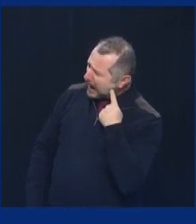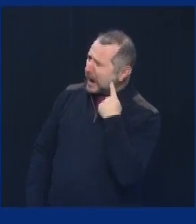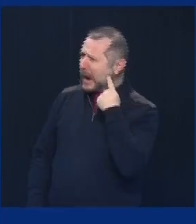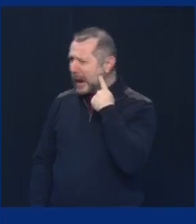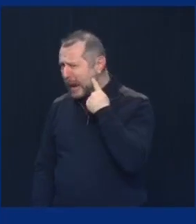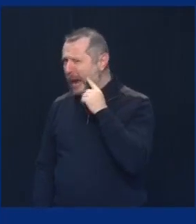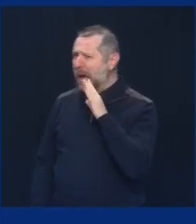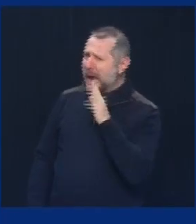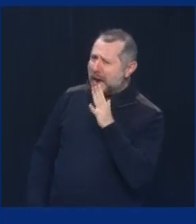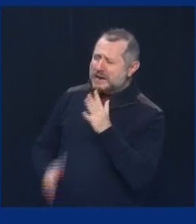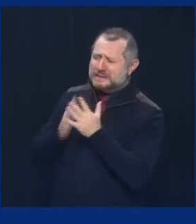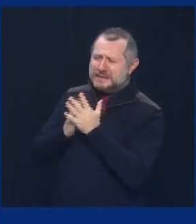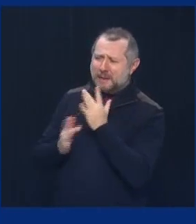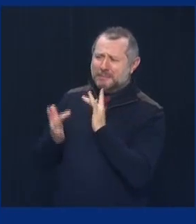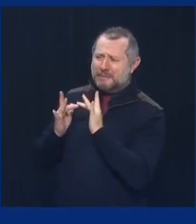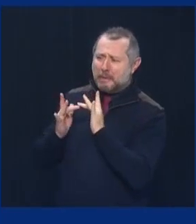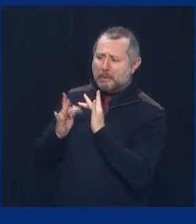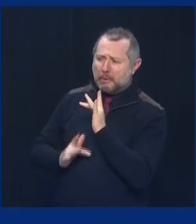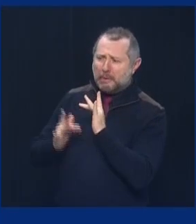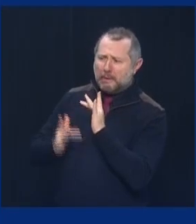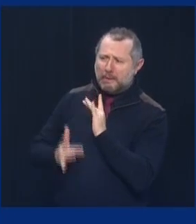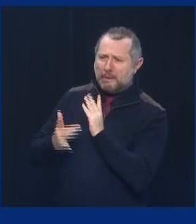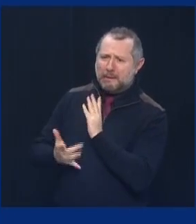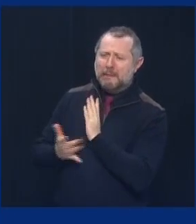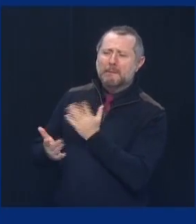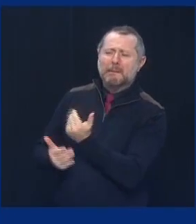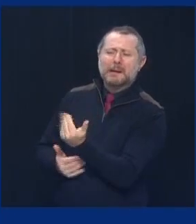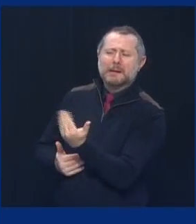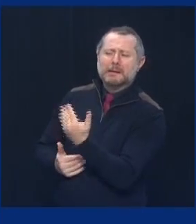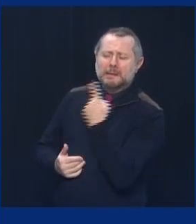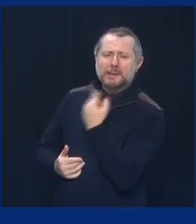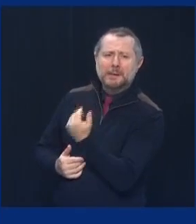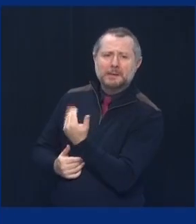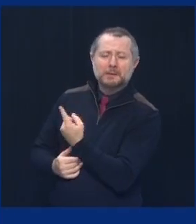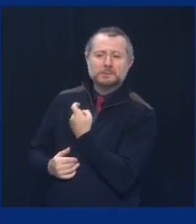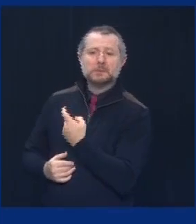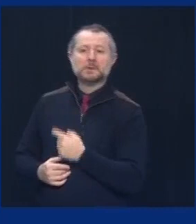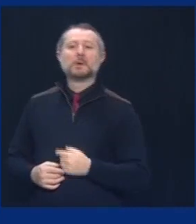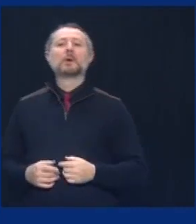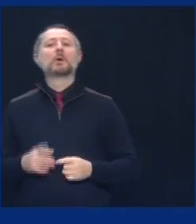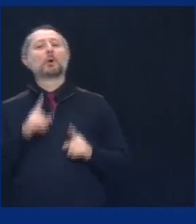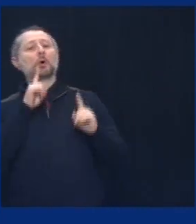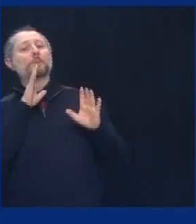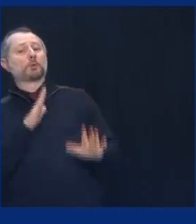some technical difficulties, but yes, I can hear you. Okay, great.